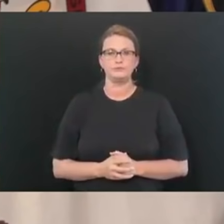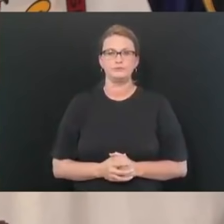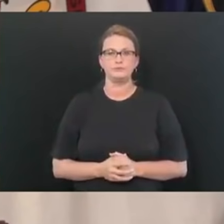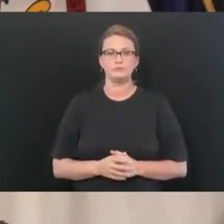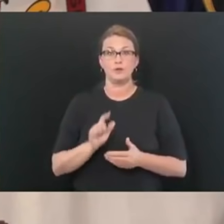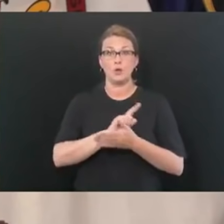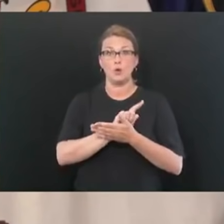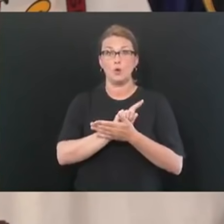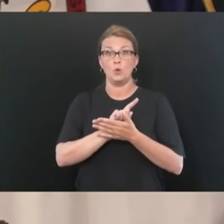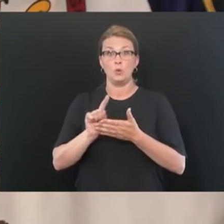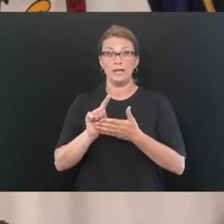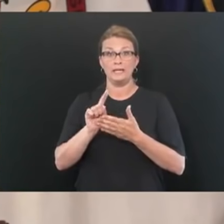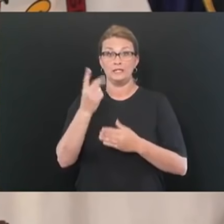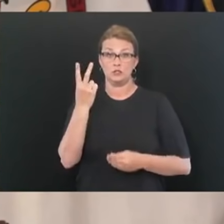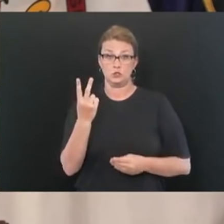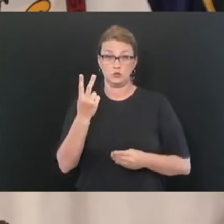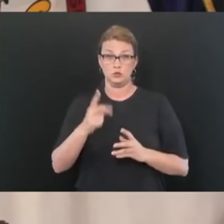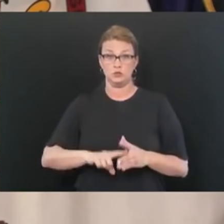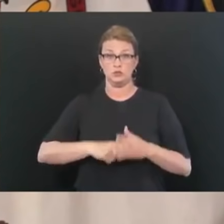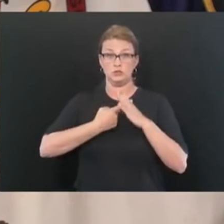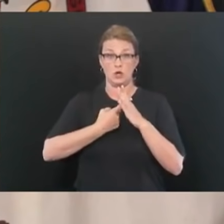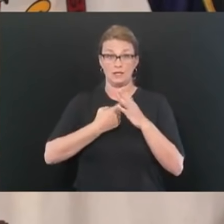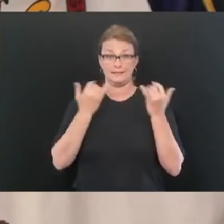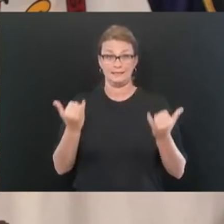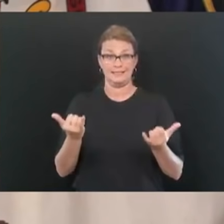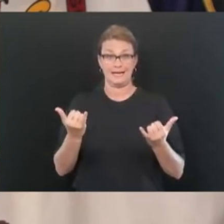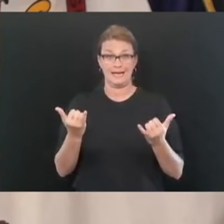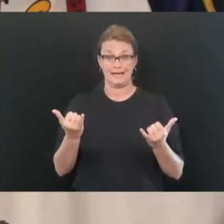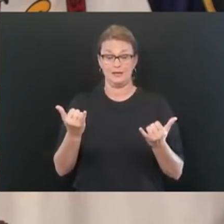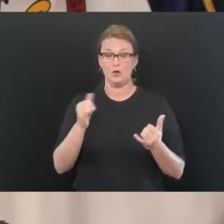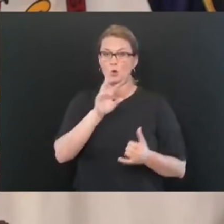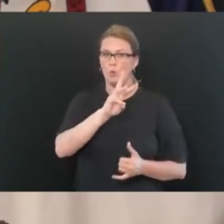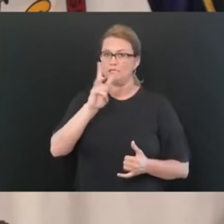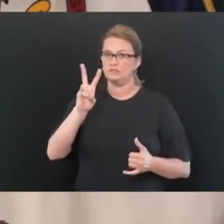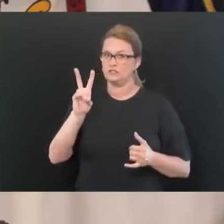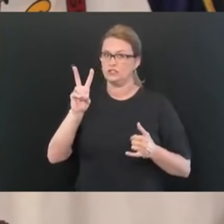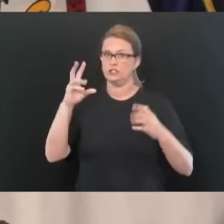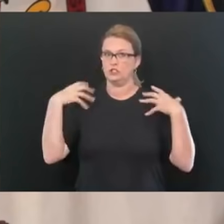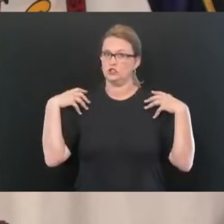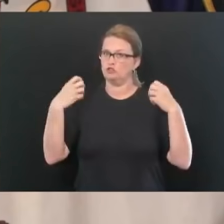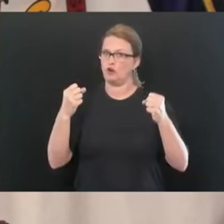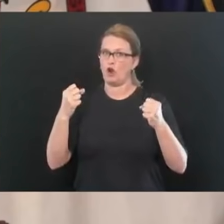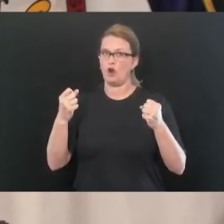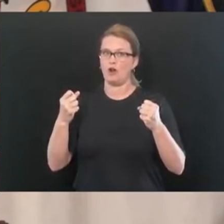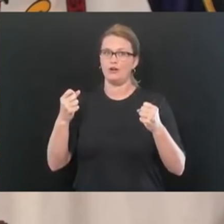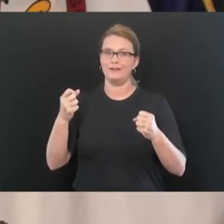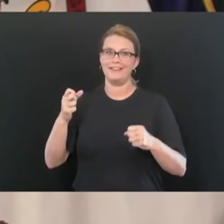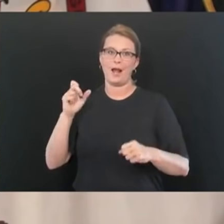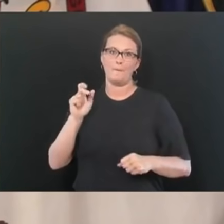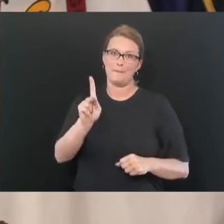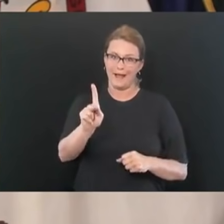week 2 starts today, of West Virginia Strong, the comeback, and